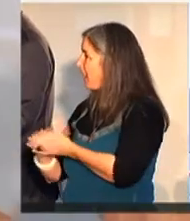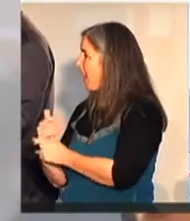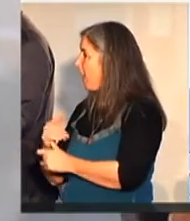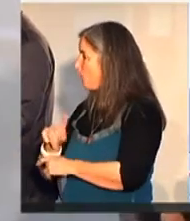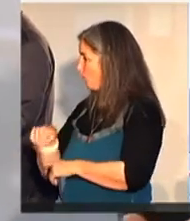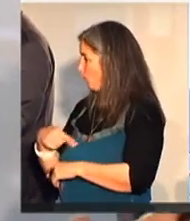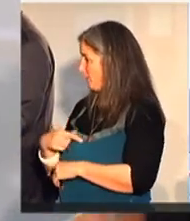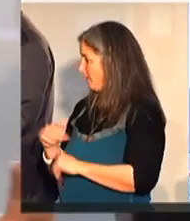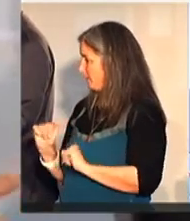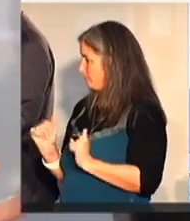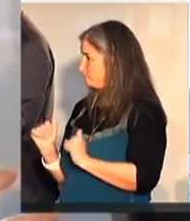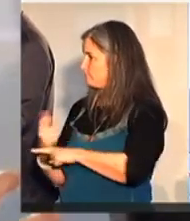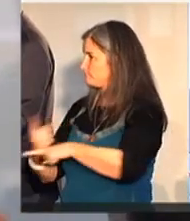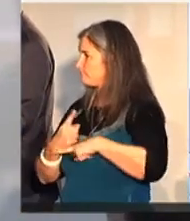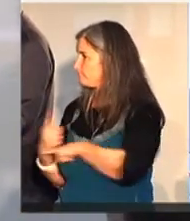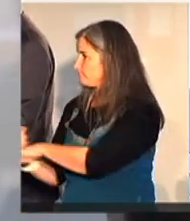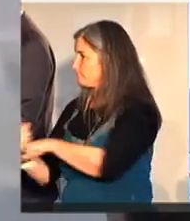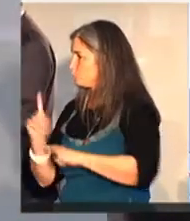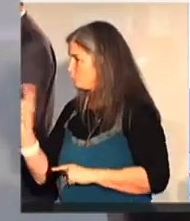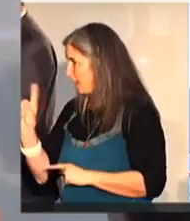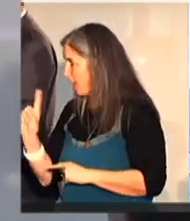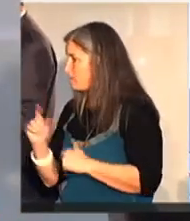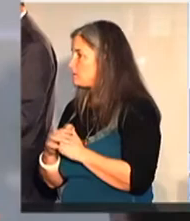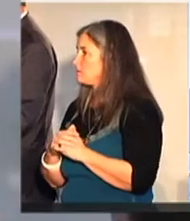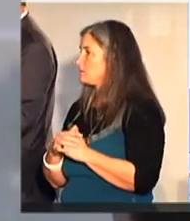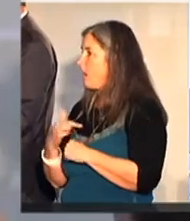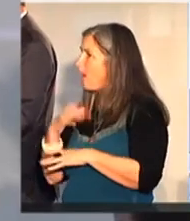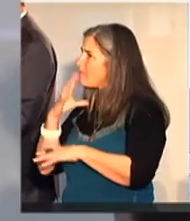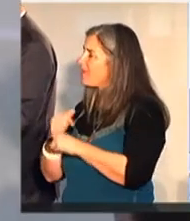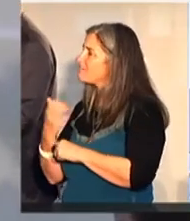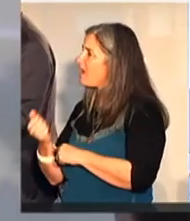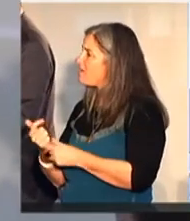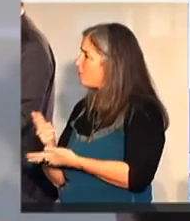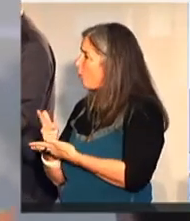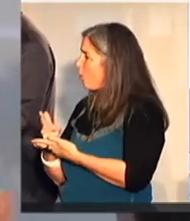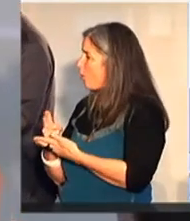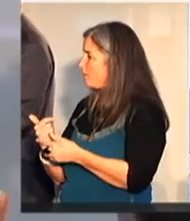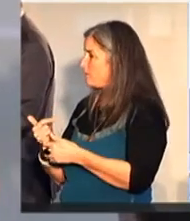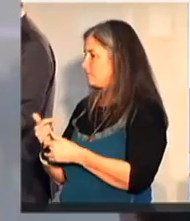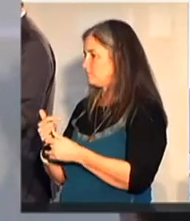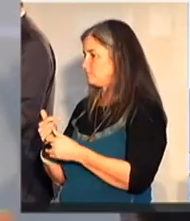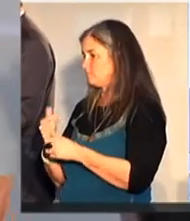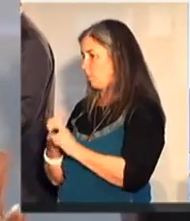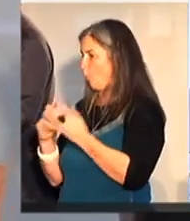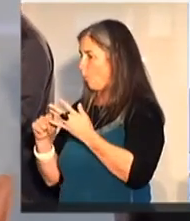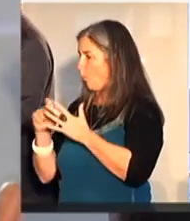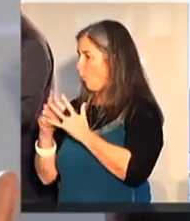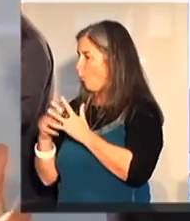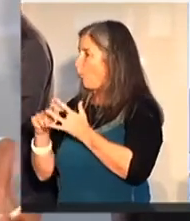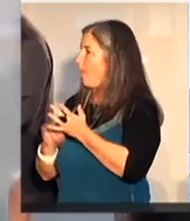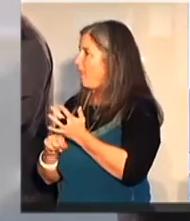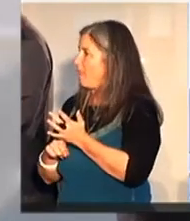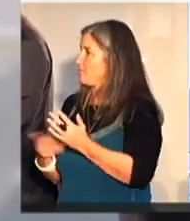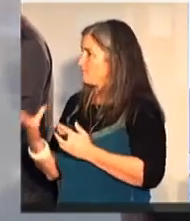conversation today, where I think there is a lot of goodwill from the regulators to try and make